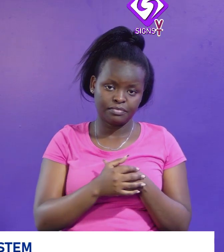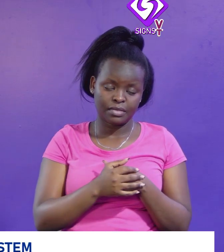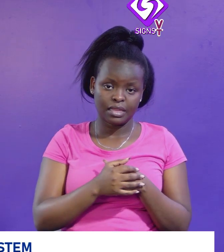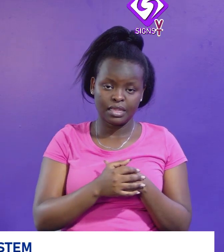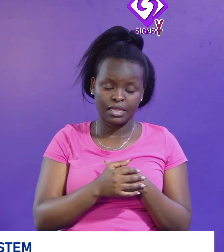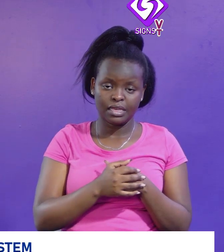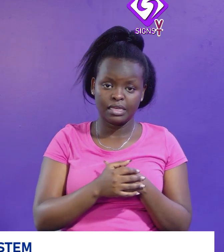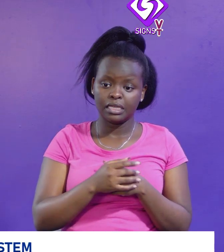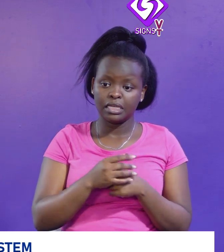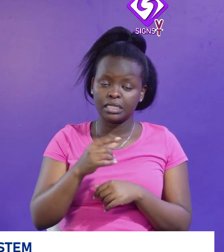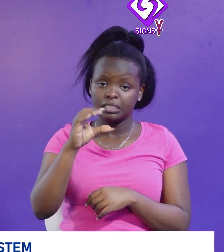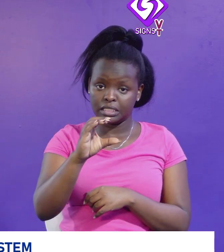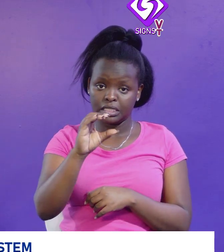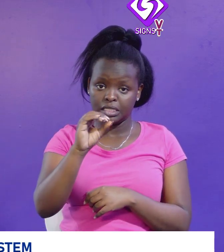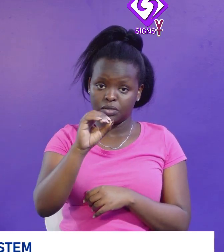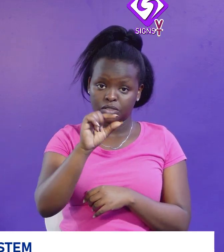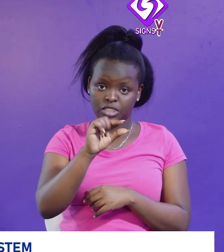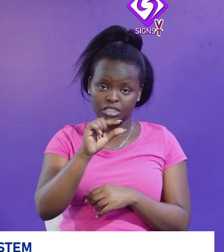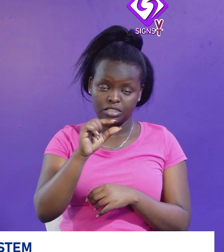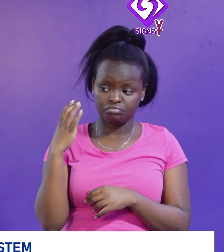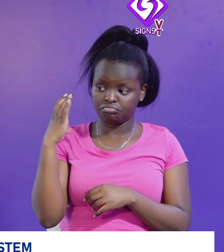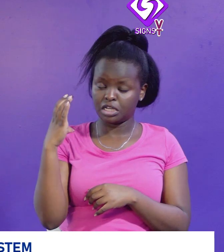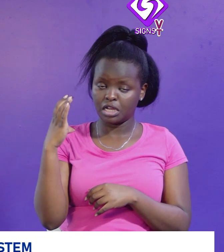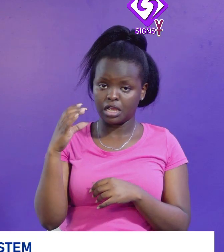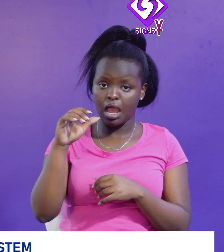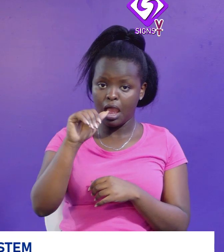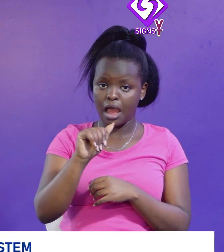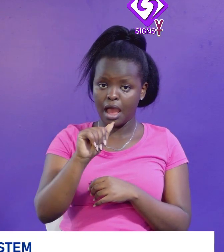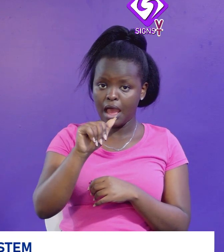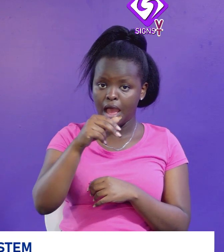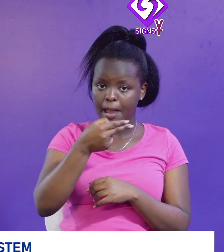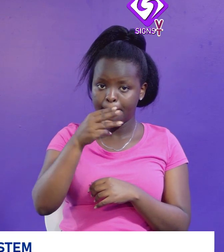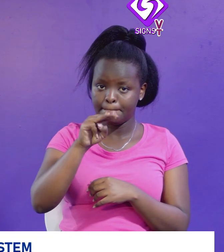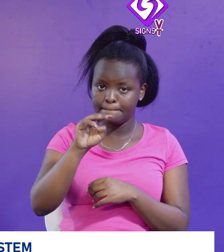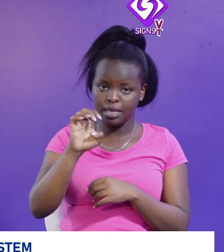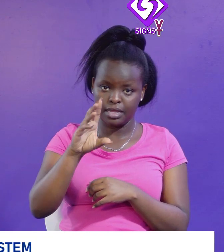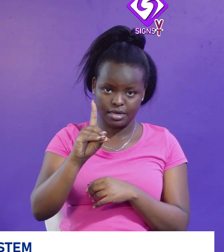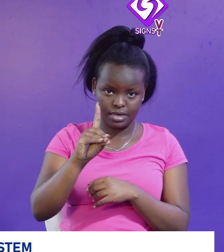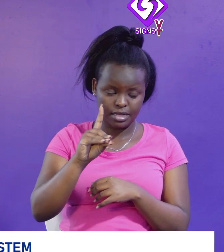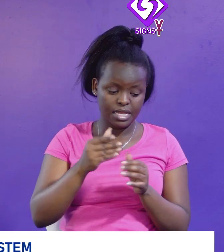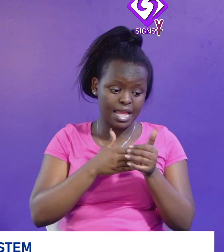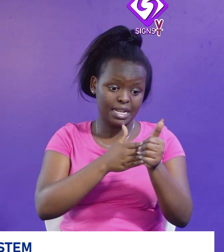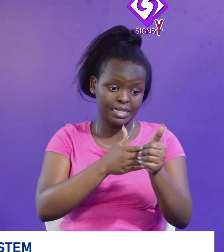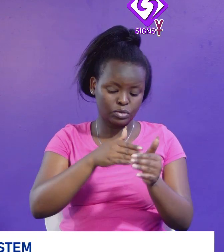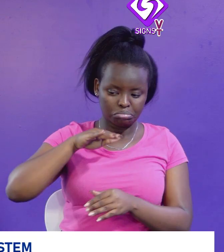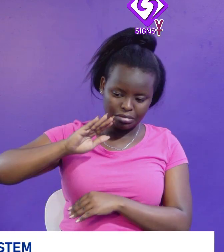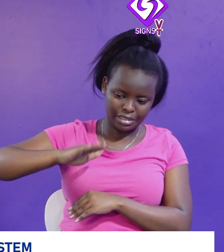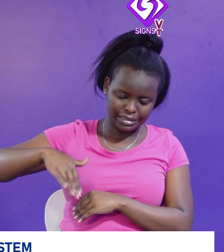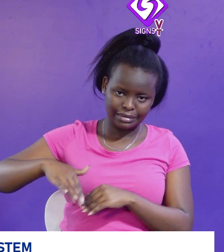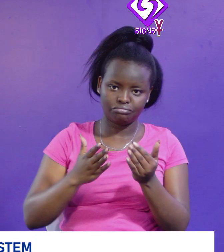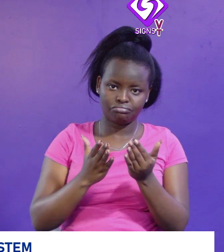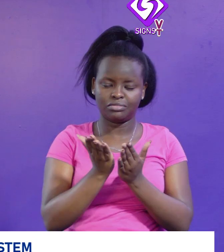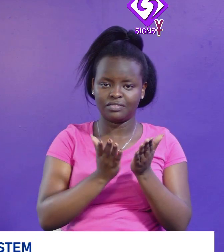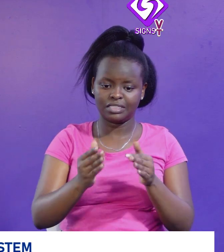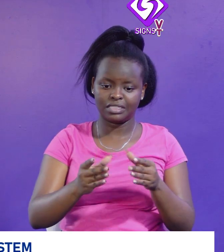of Governors Chair Governor Ahmed Abdullahi, the new system could lead to delays in service delivery,